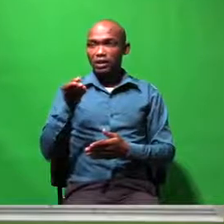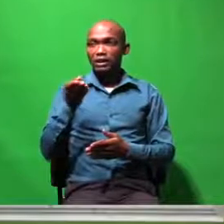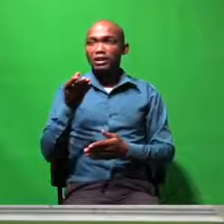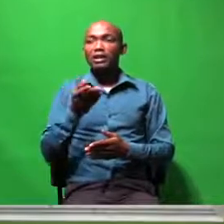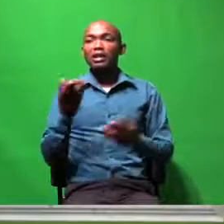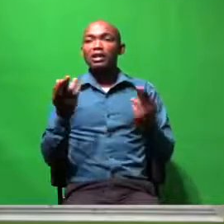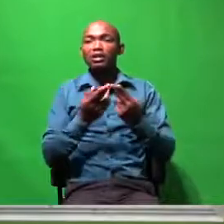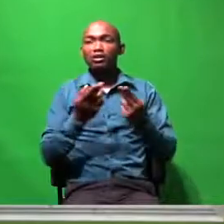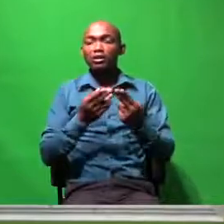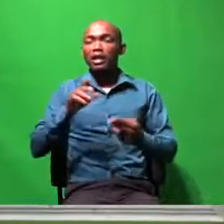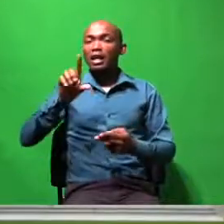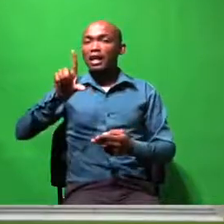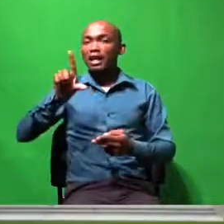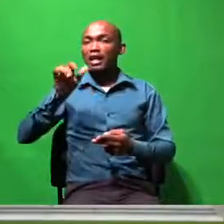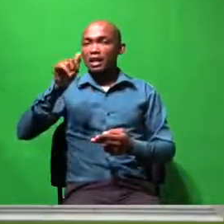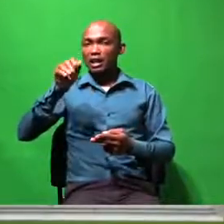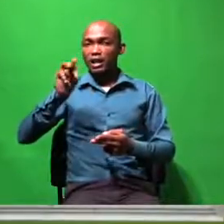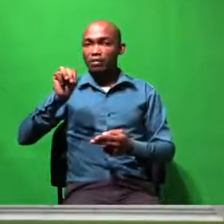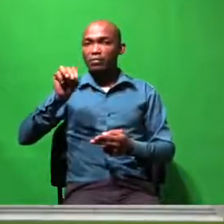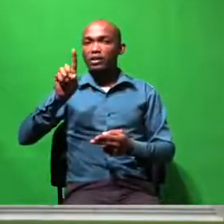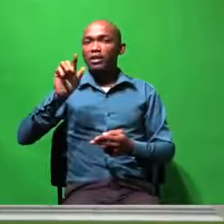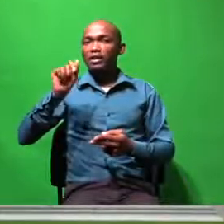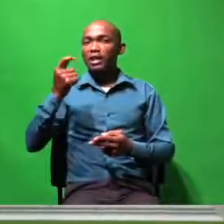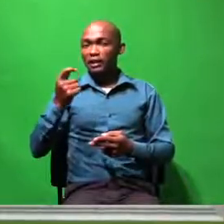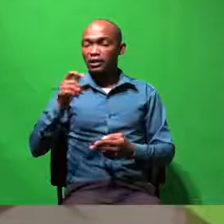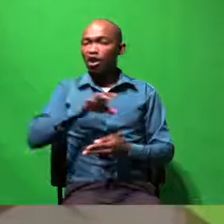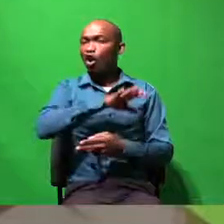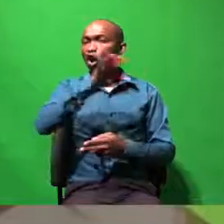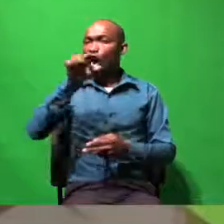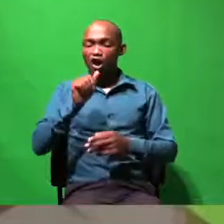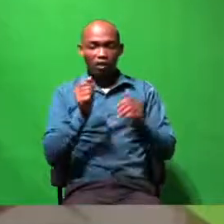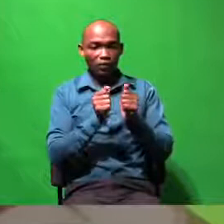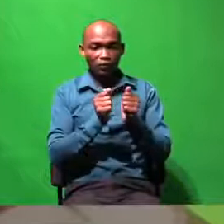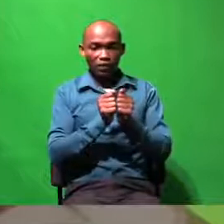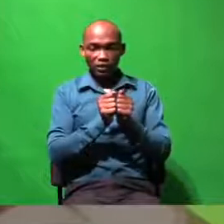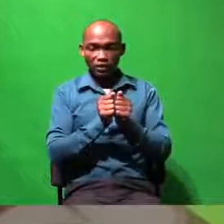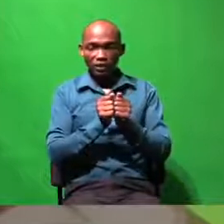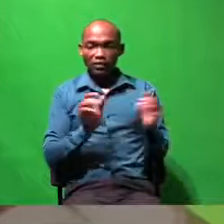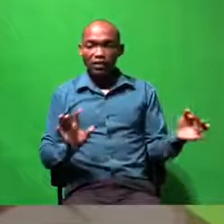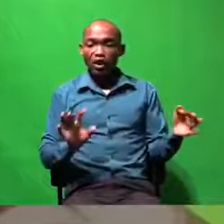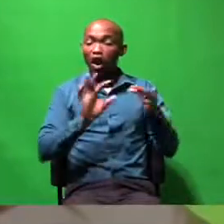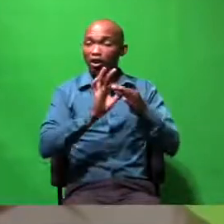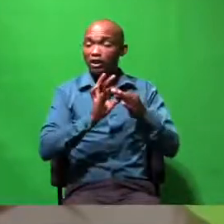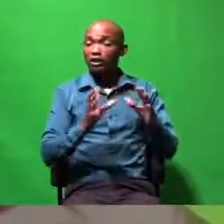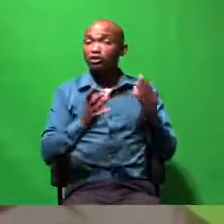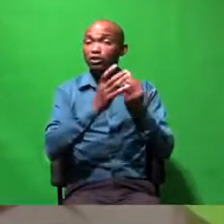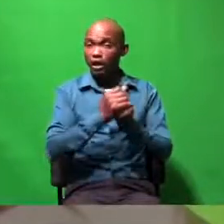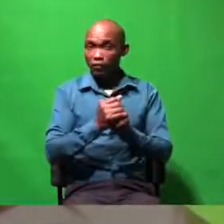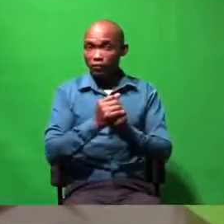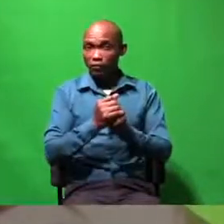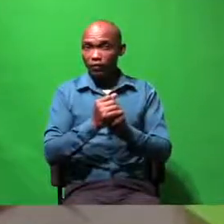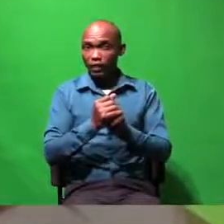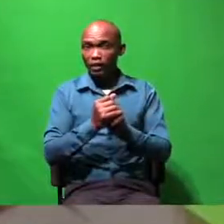there is lymph ducts. So all things, they organize together so as